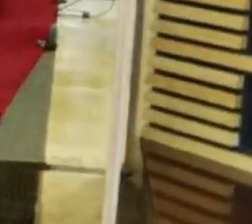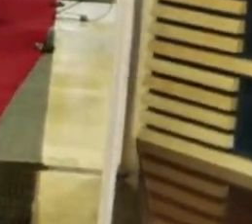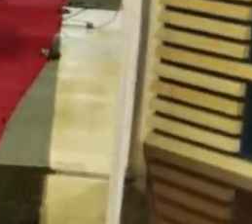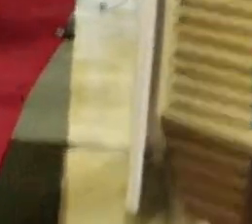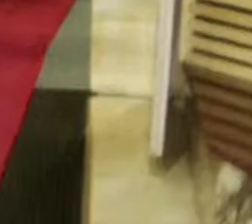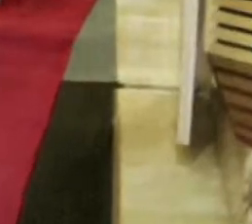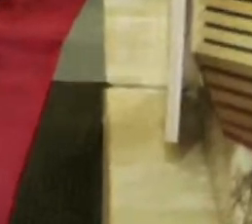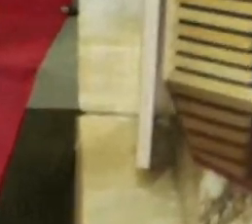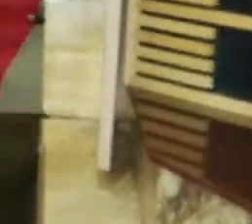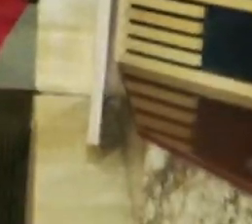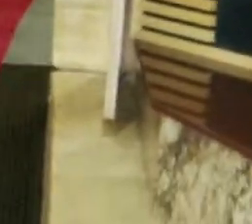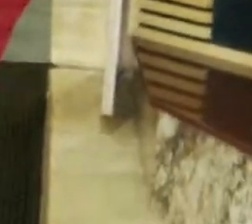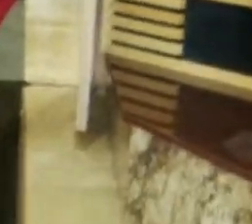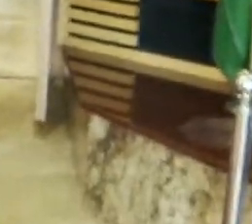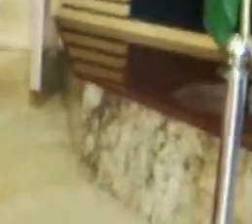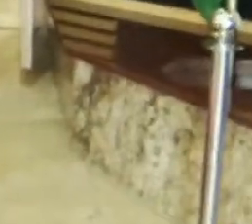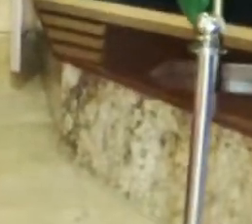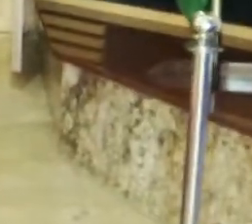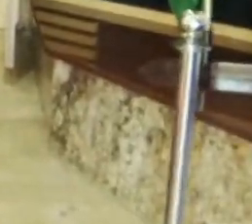Ingaphuma la mesi ithetha ukuthi